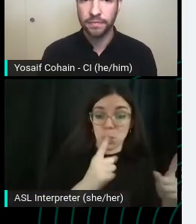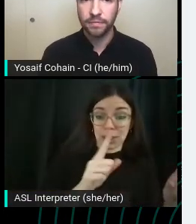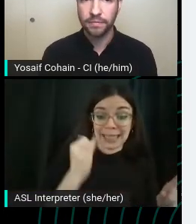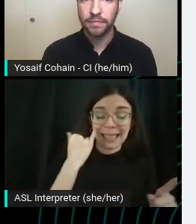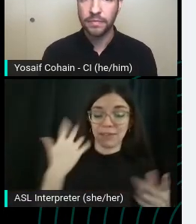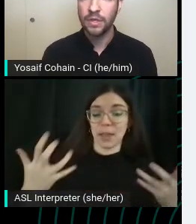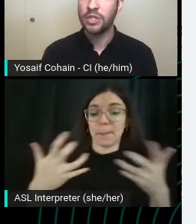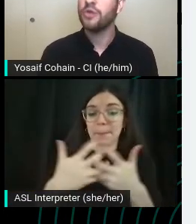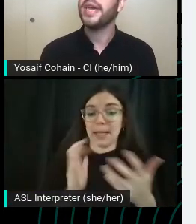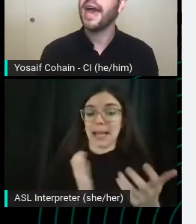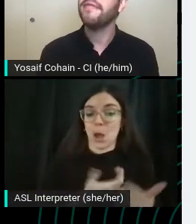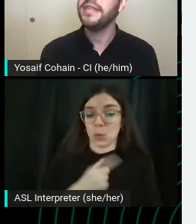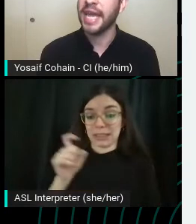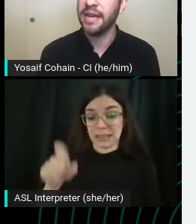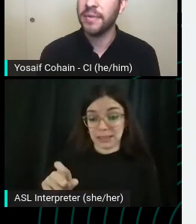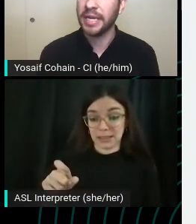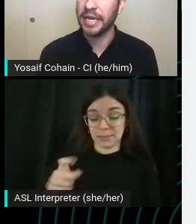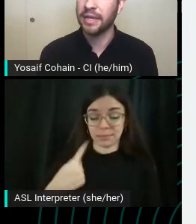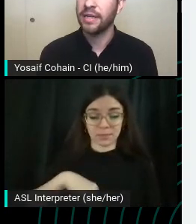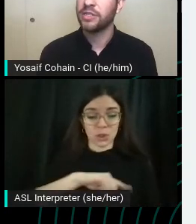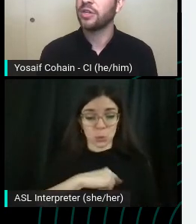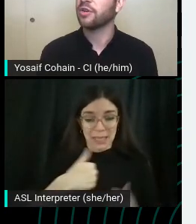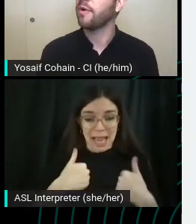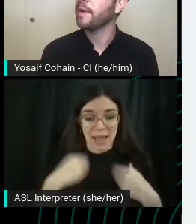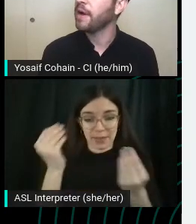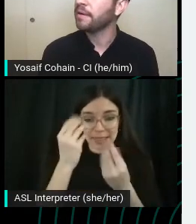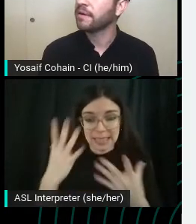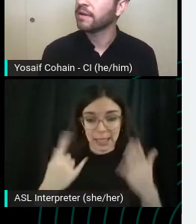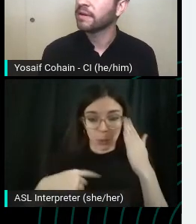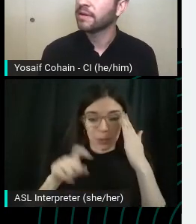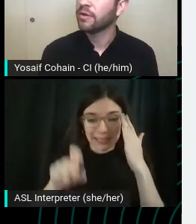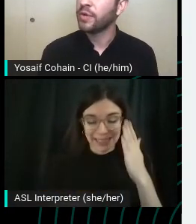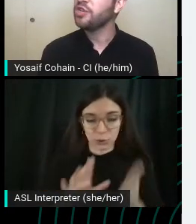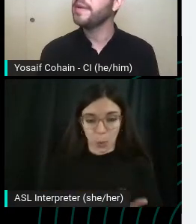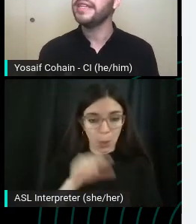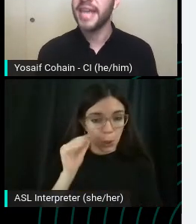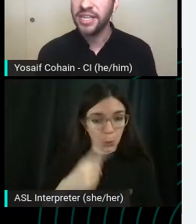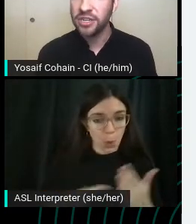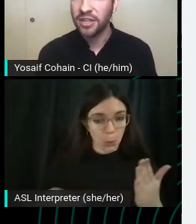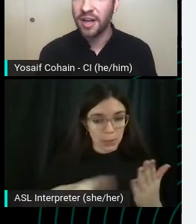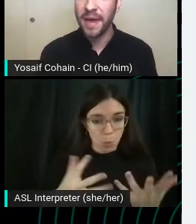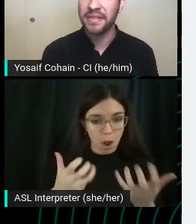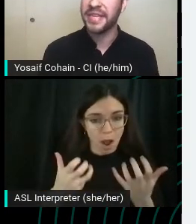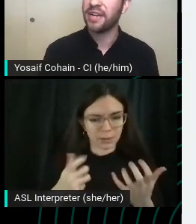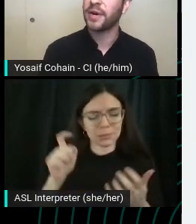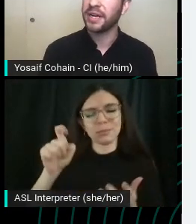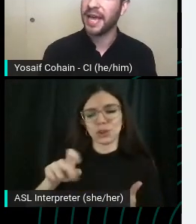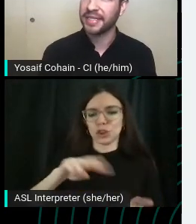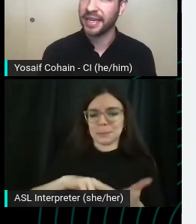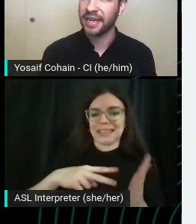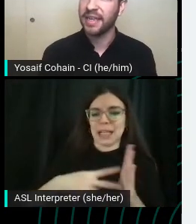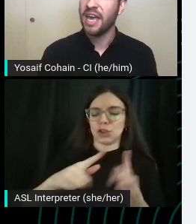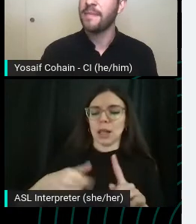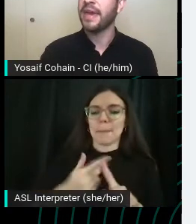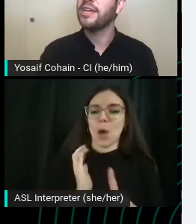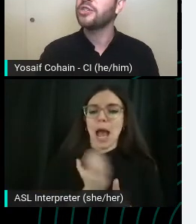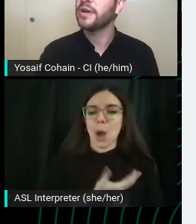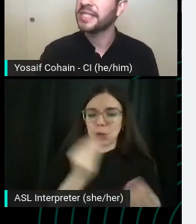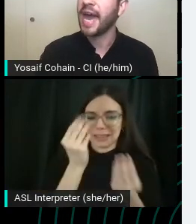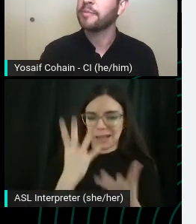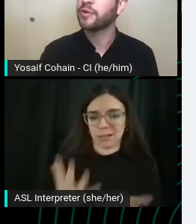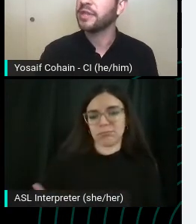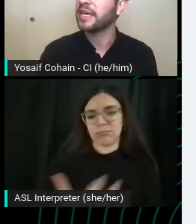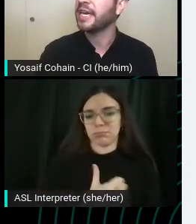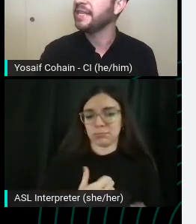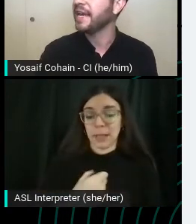needs. Do we have the data we need to learn what we want? We should be intentional about the data we're collecting and making sure